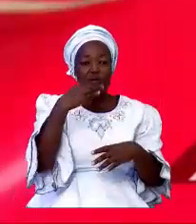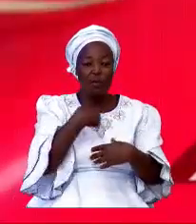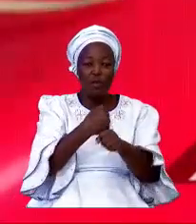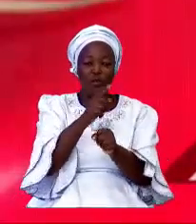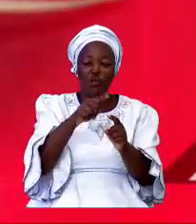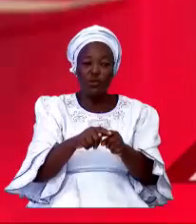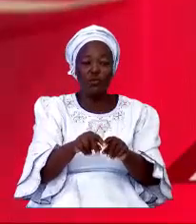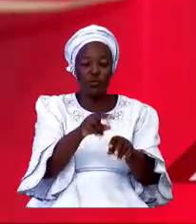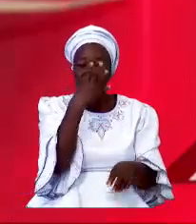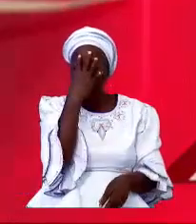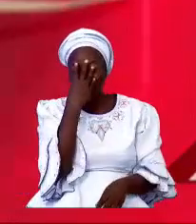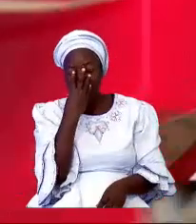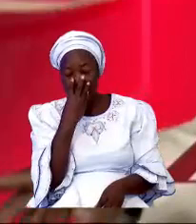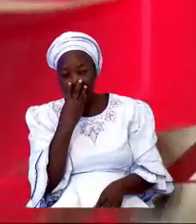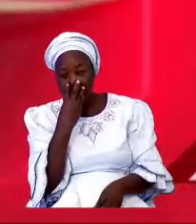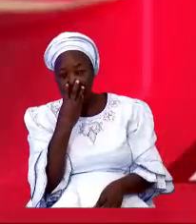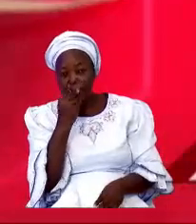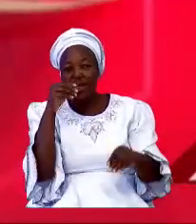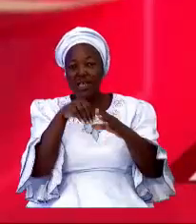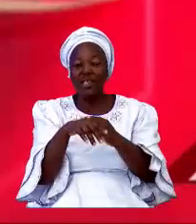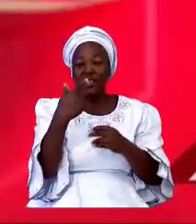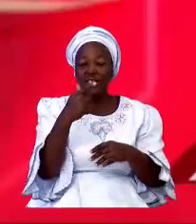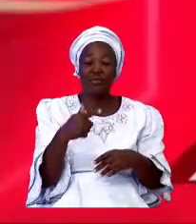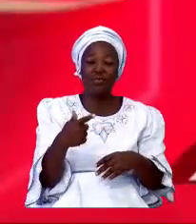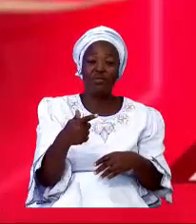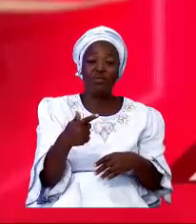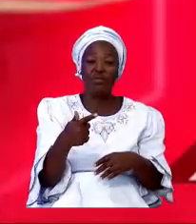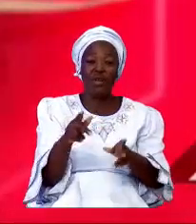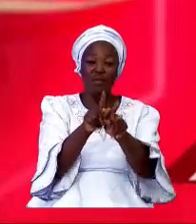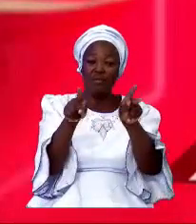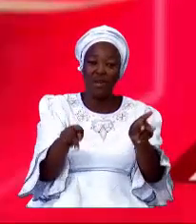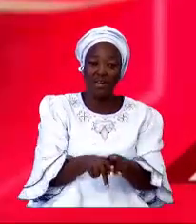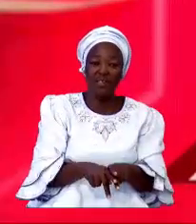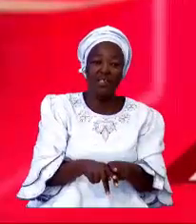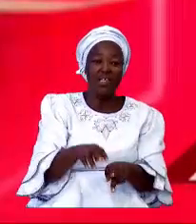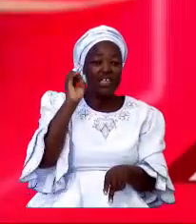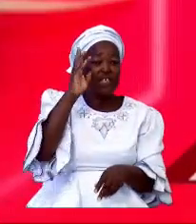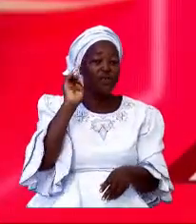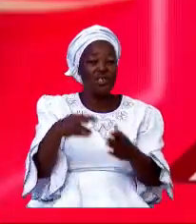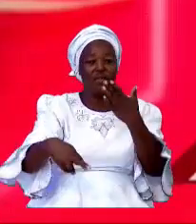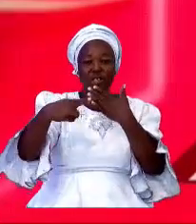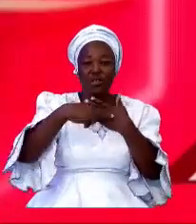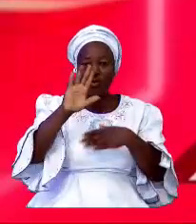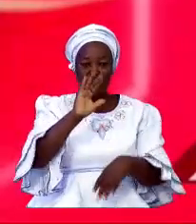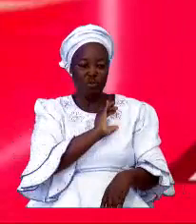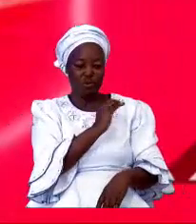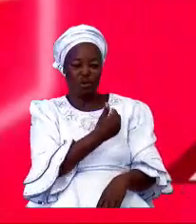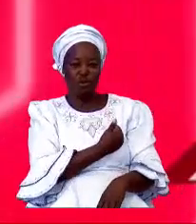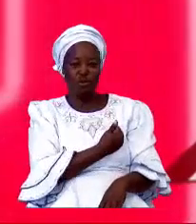not want. He'll make you to lie down in green pastures. He